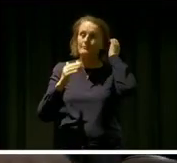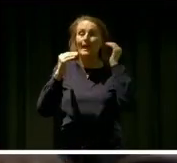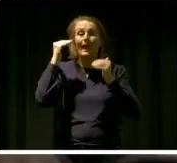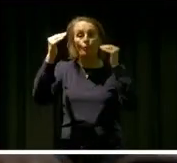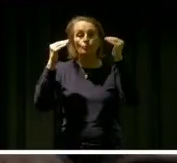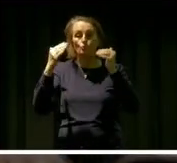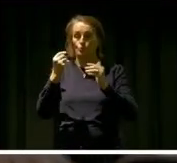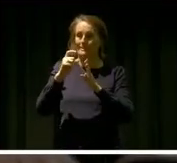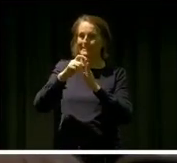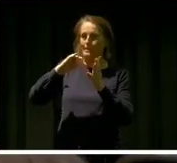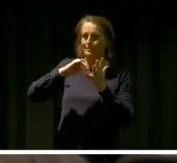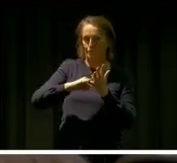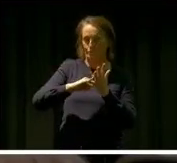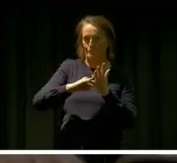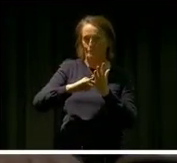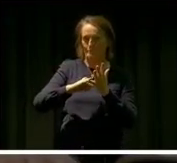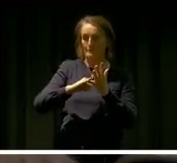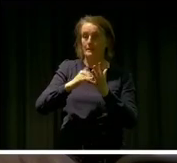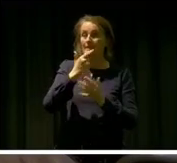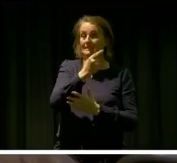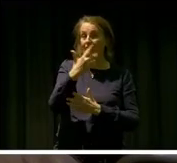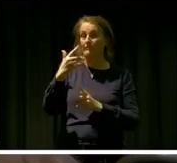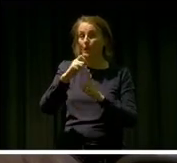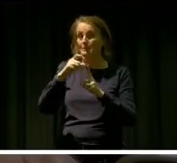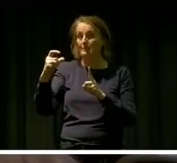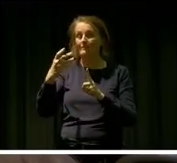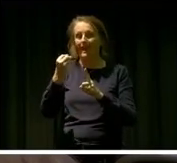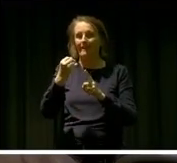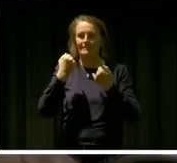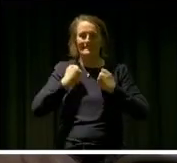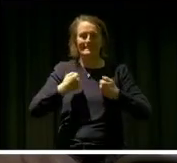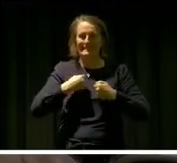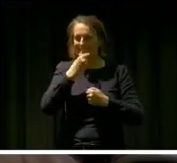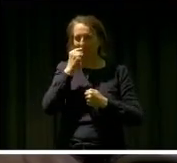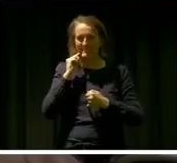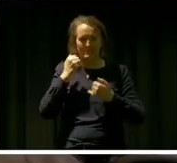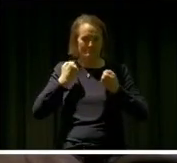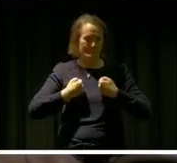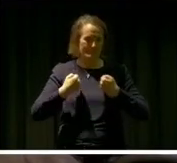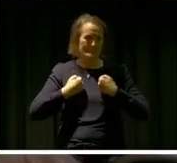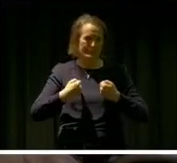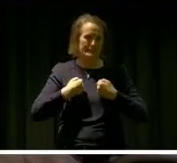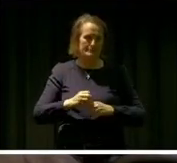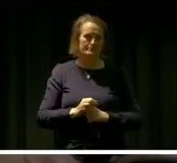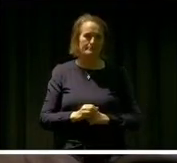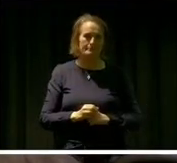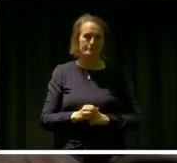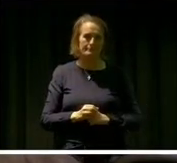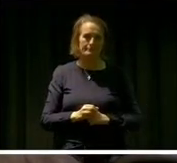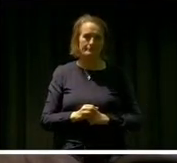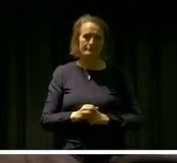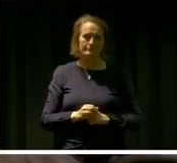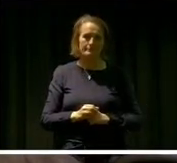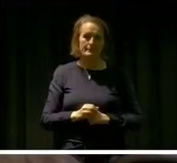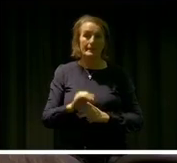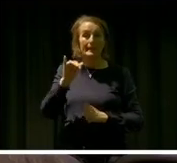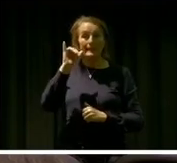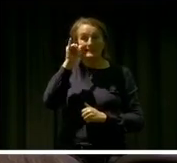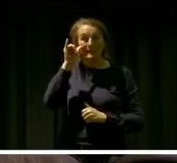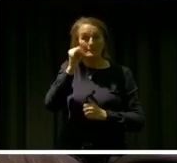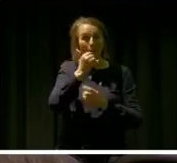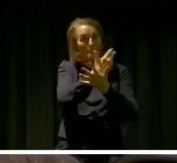syndrome. 75% had periodontal disease. Now, it's so well known in the dental community, we've been trying